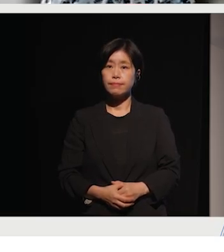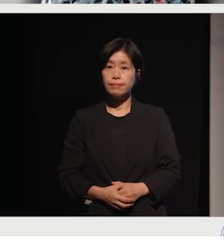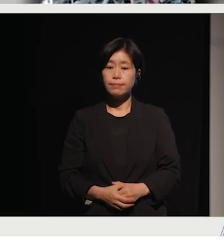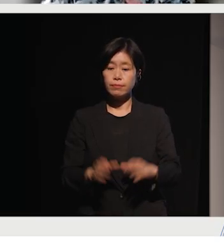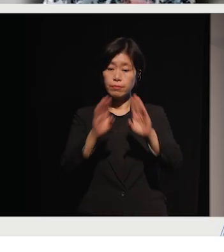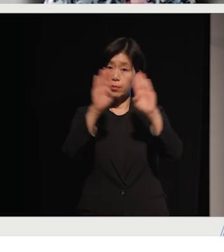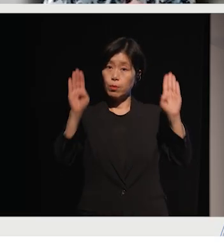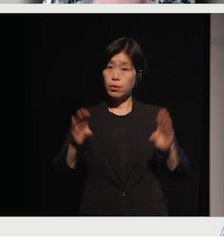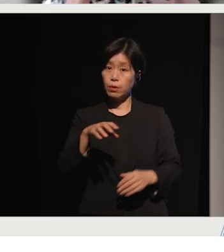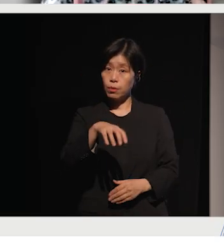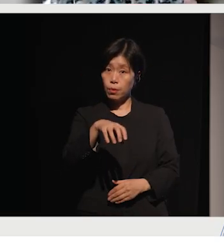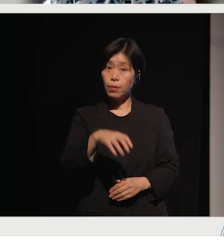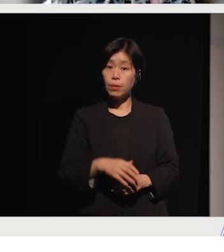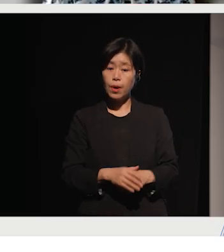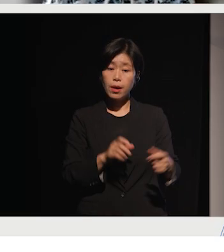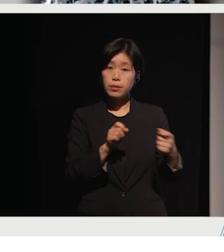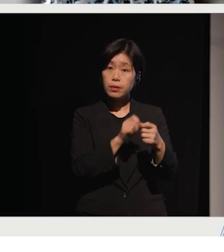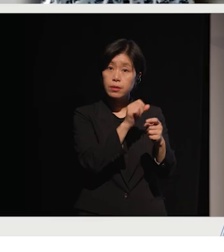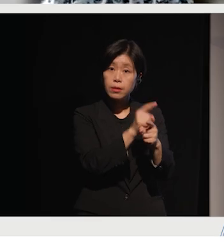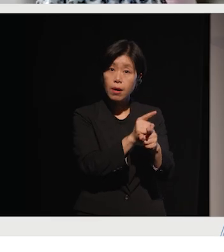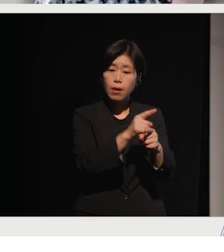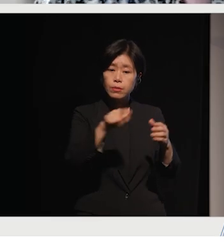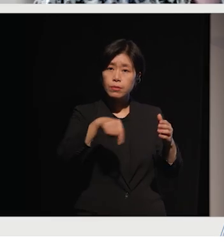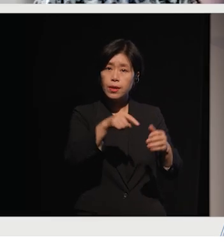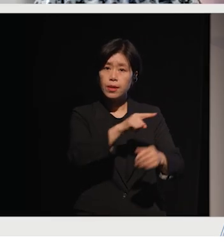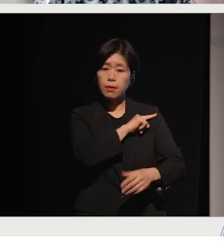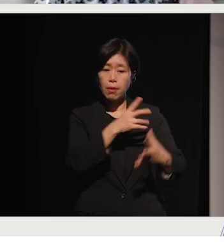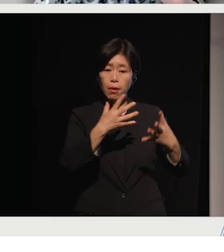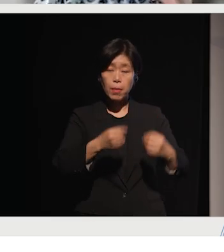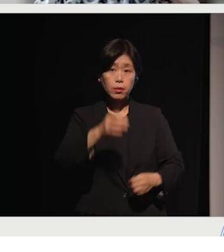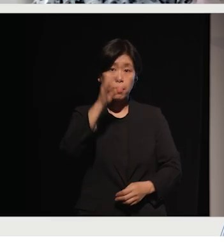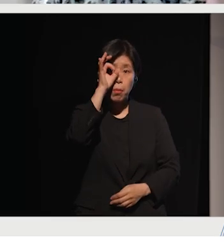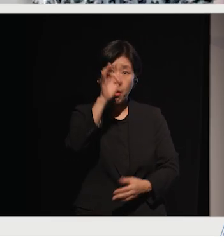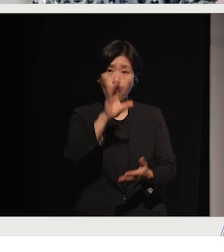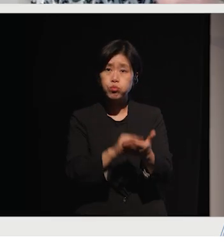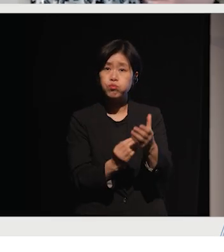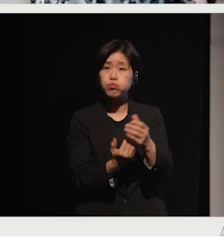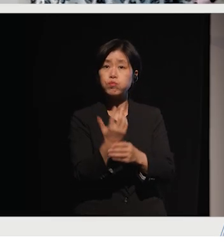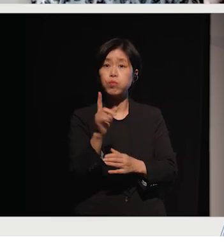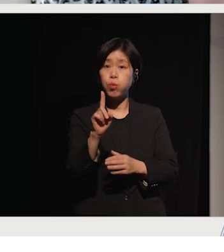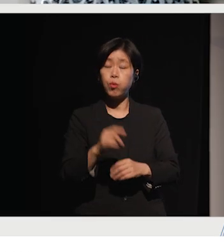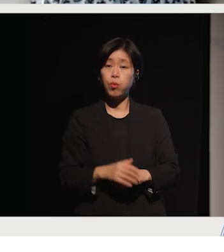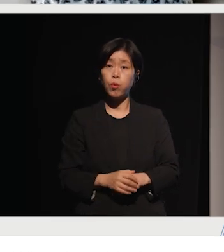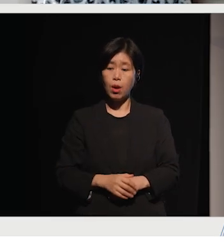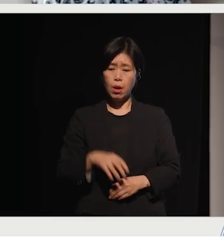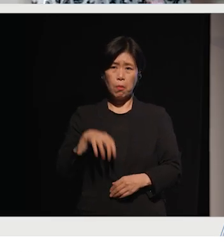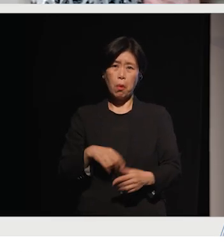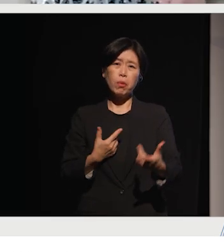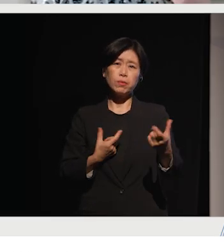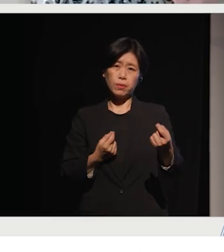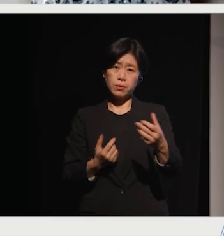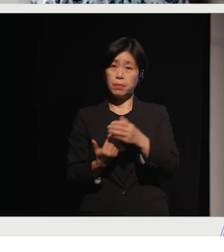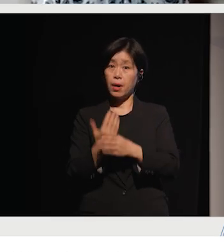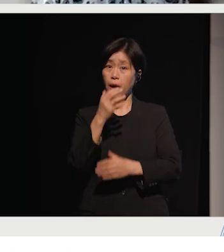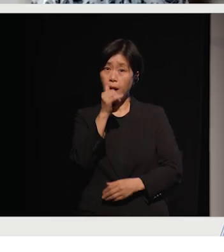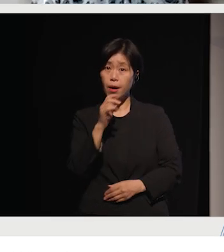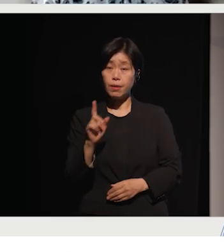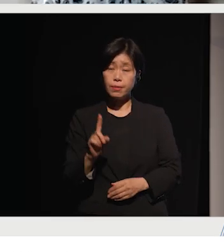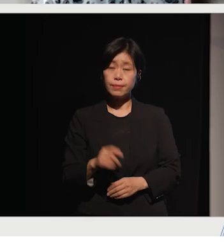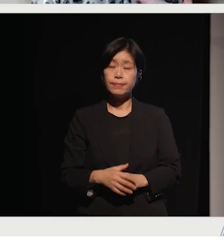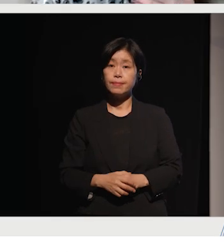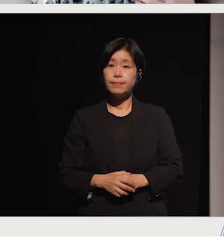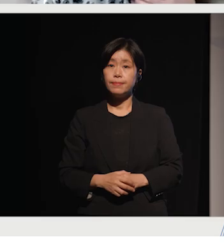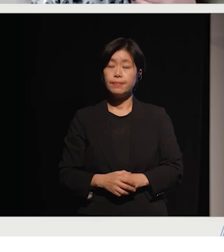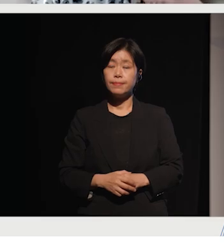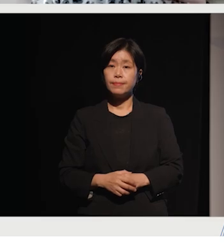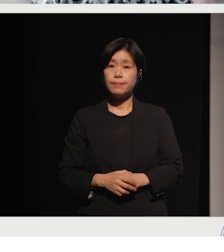accessibility within museums, and this is very true at the Smithsonian, and This is where, I try to think